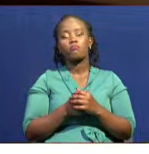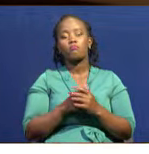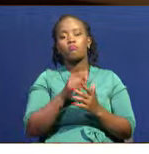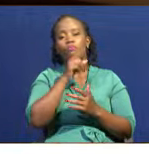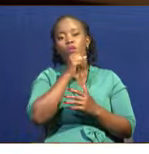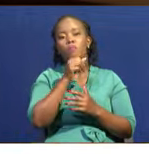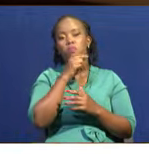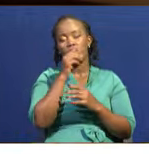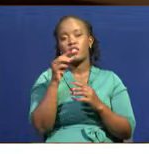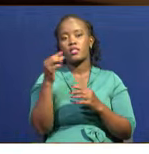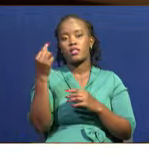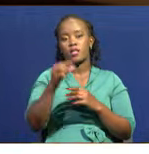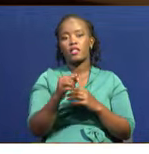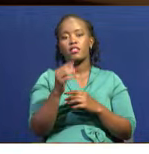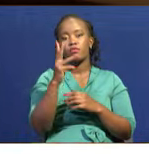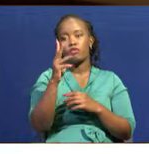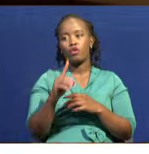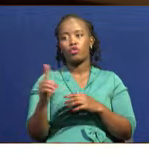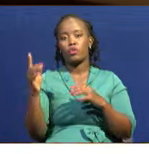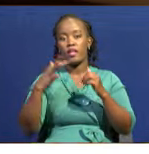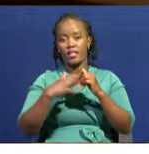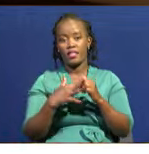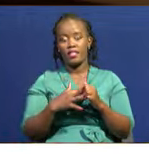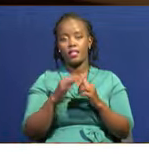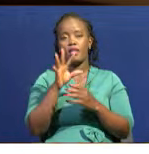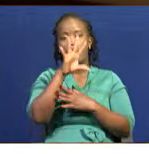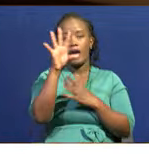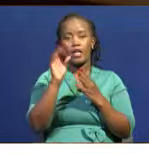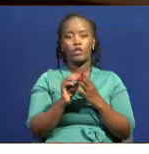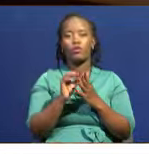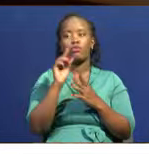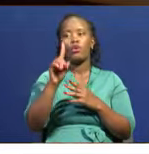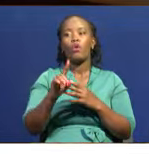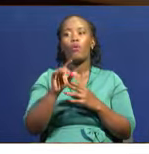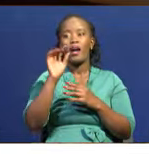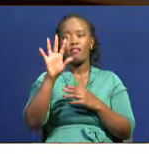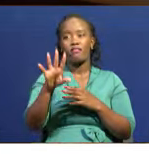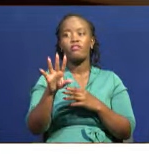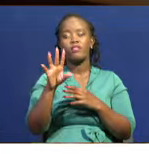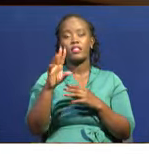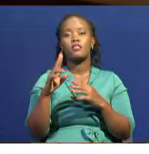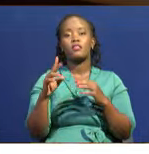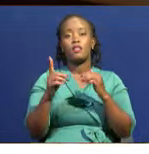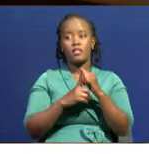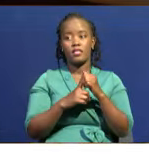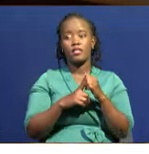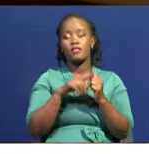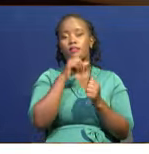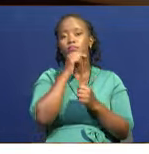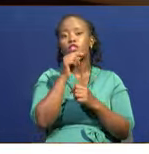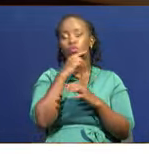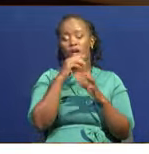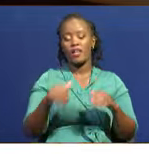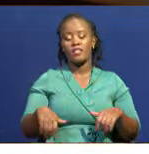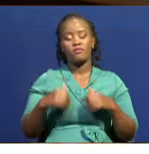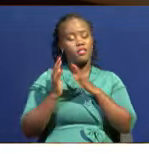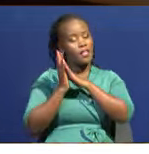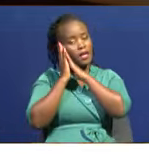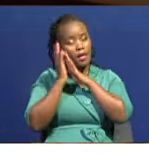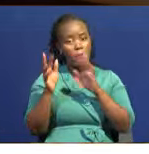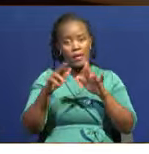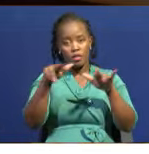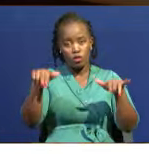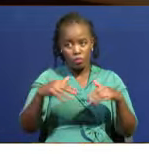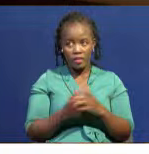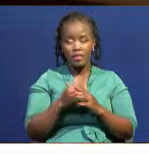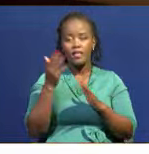grades 4 to 8. A total of 156 boys were residing in that particular dormitory. Now, emergency